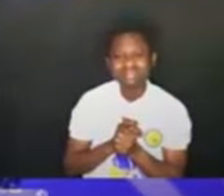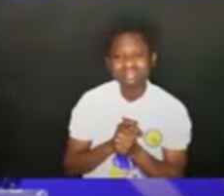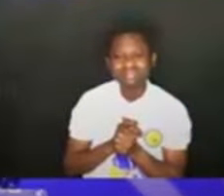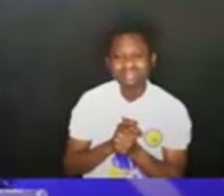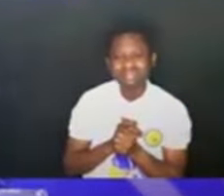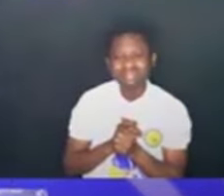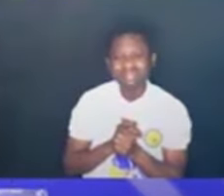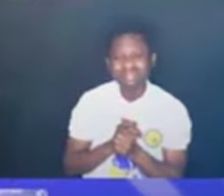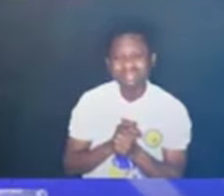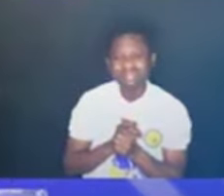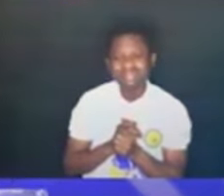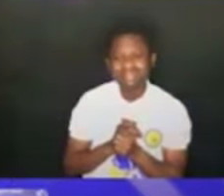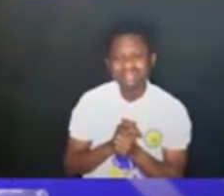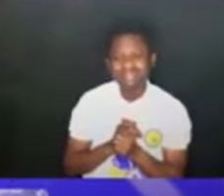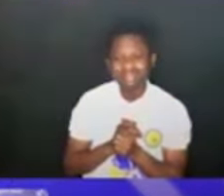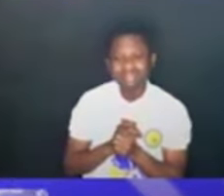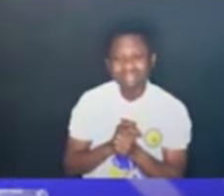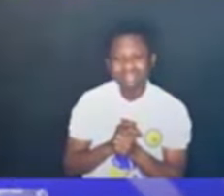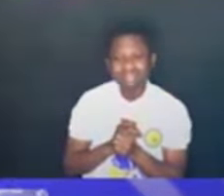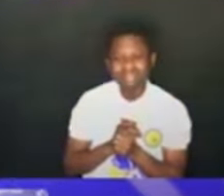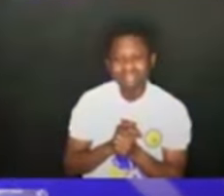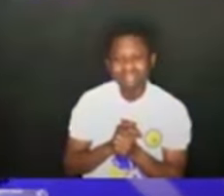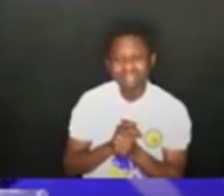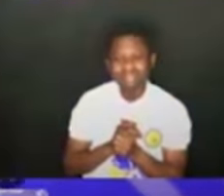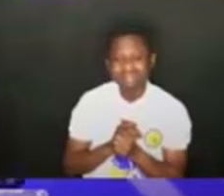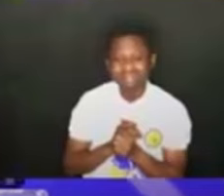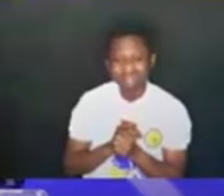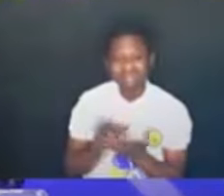Let me have all the men in this arena.